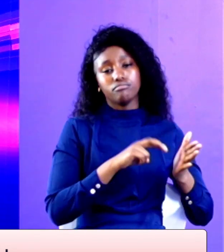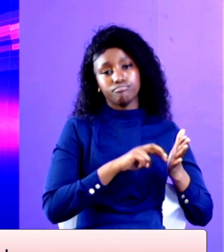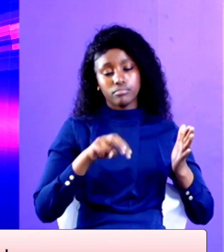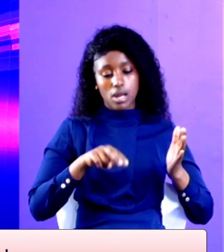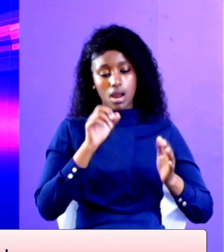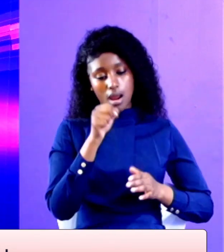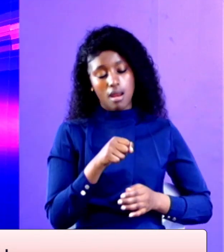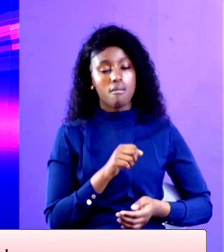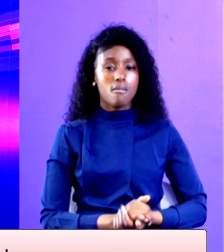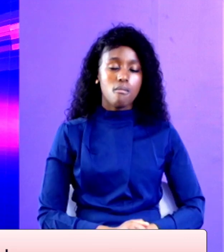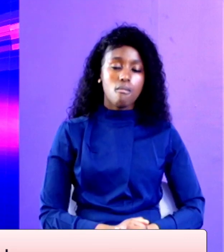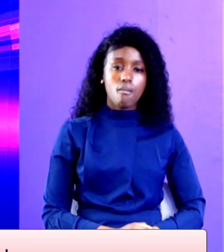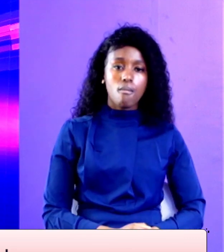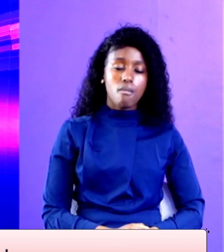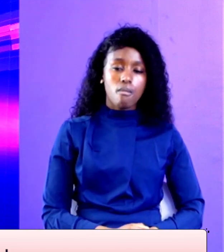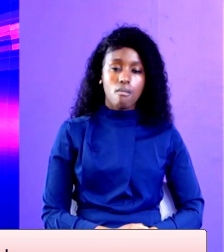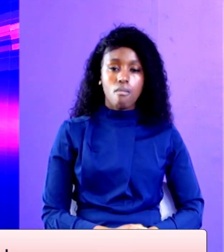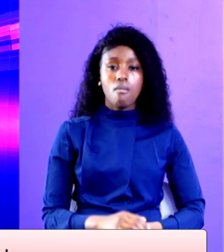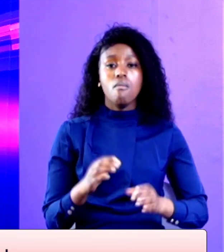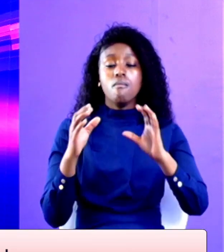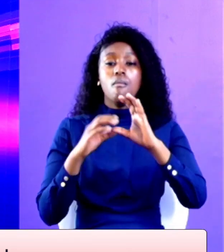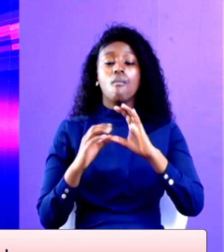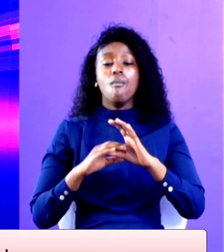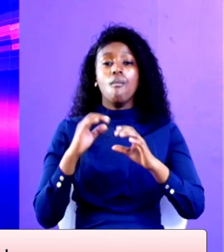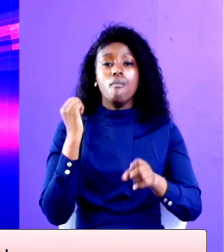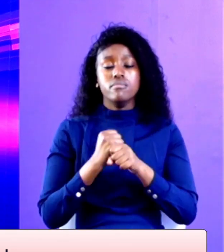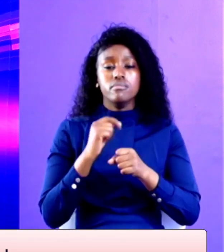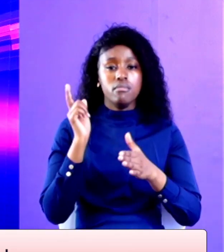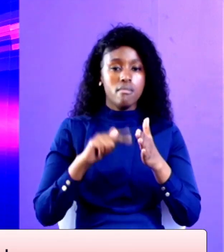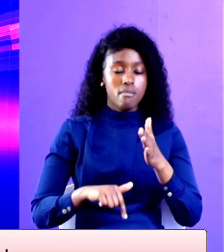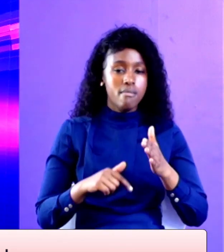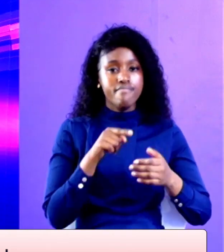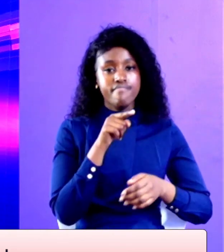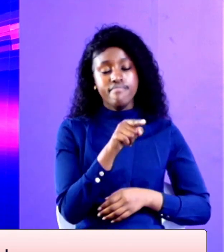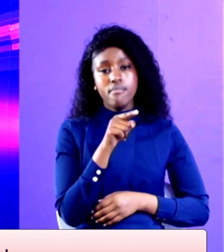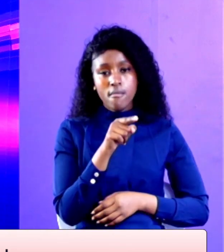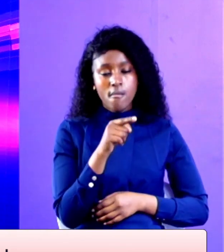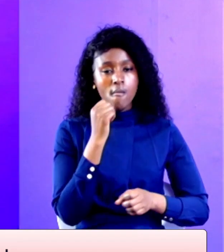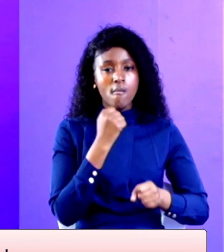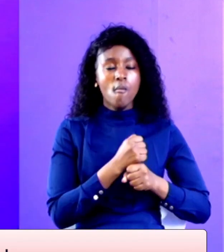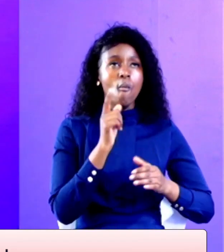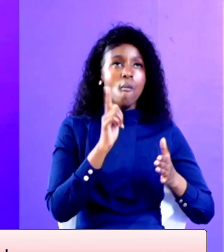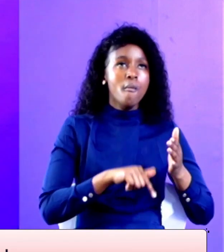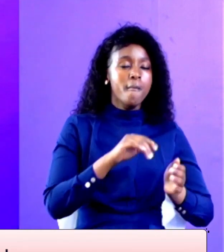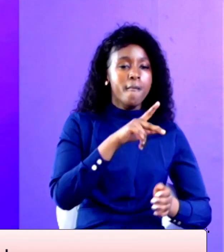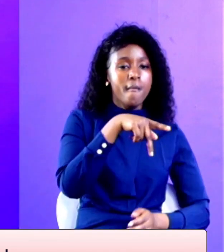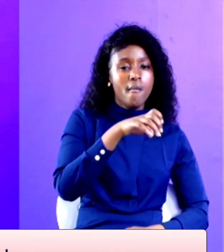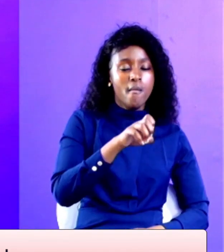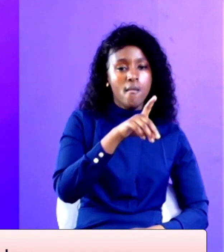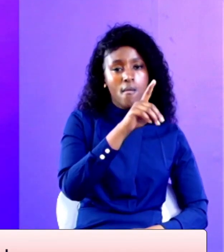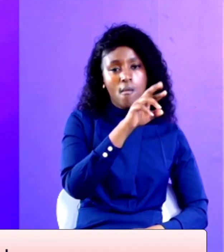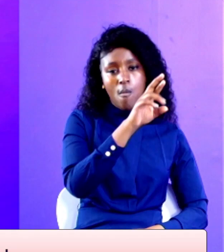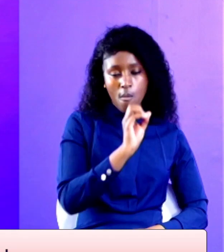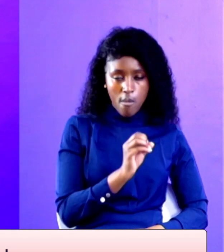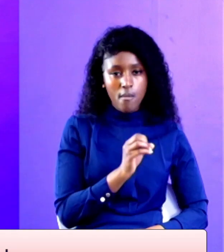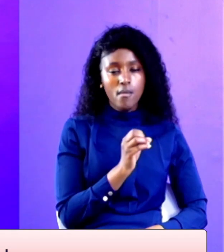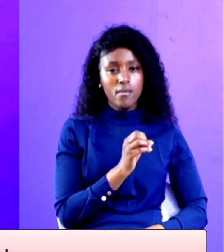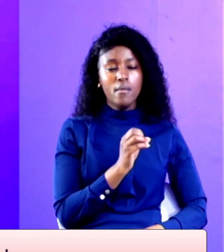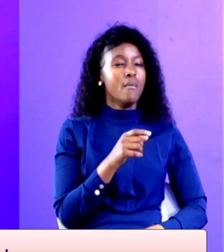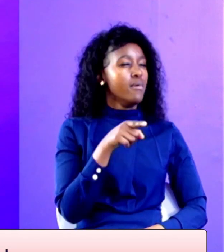is true. Then we can look at Chelsea. Okay, Chelsea brought in Joao Pedro. Wameleta